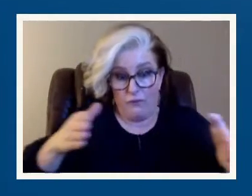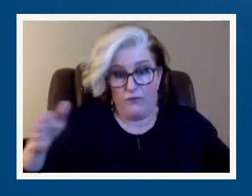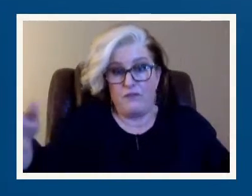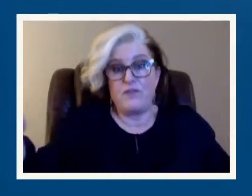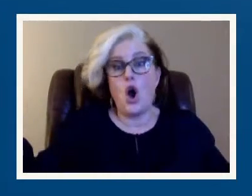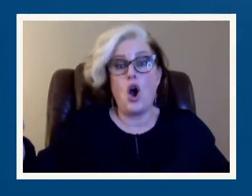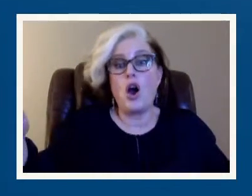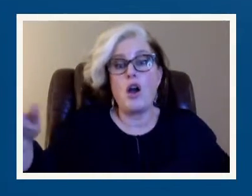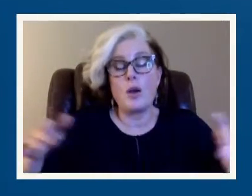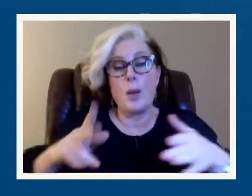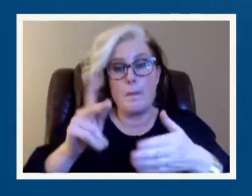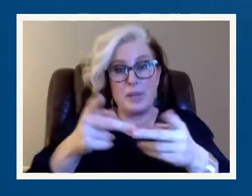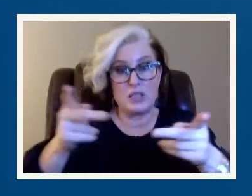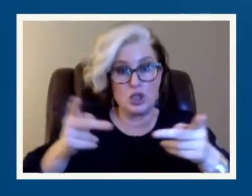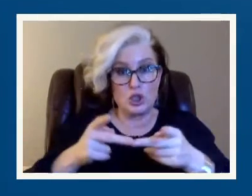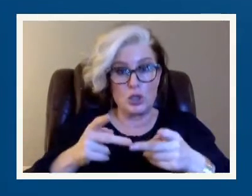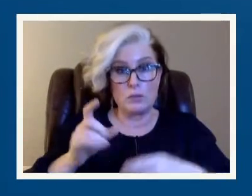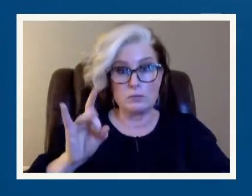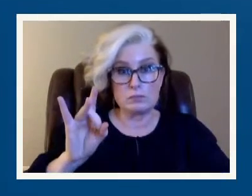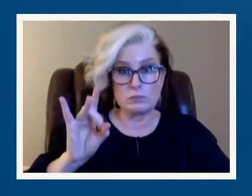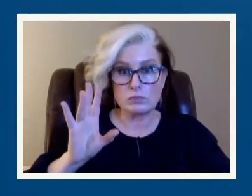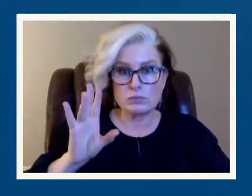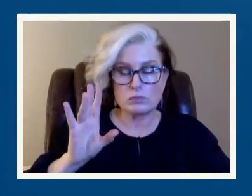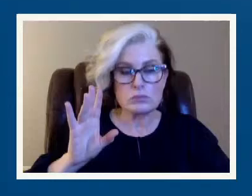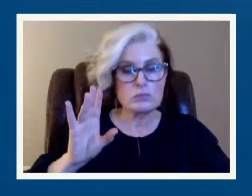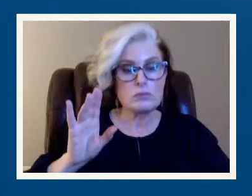I mean, you name it.